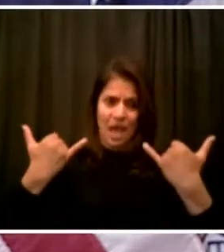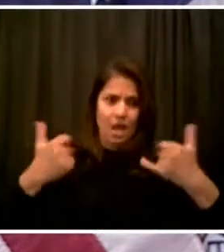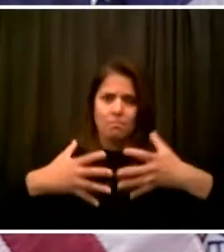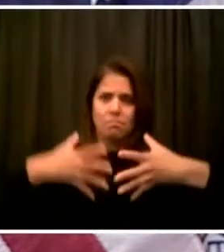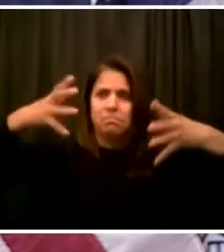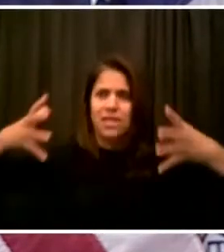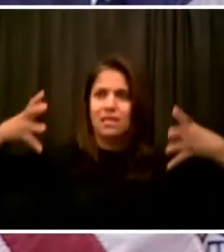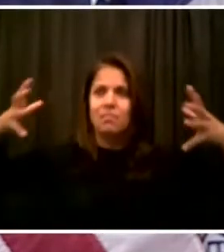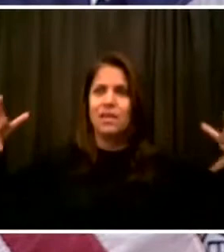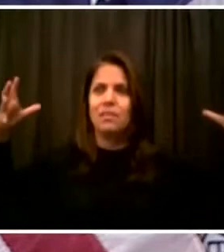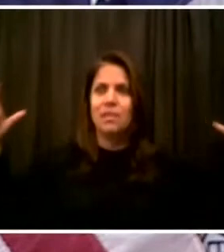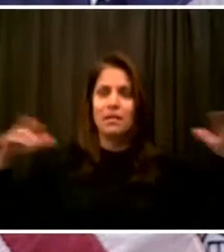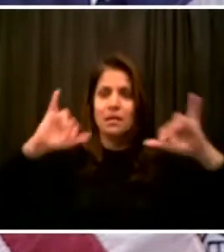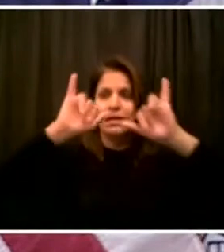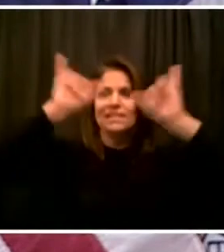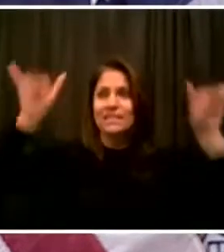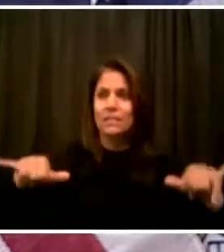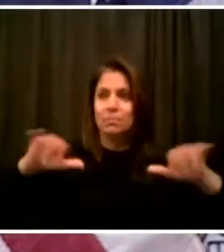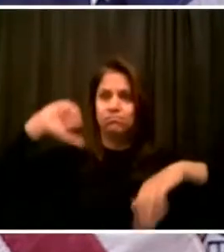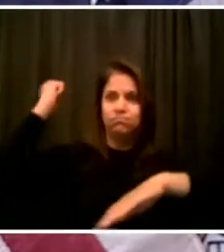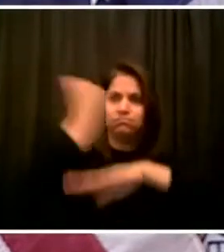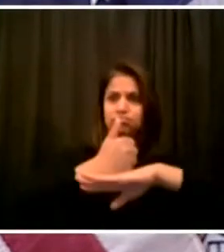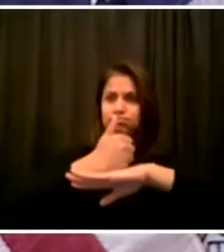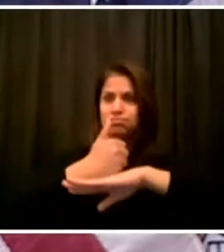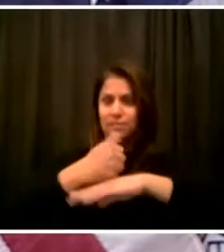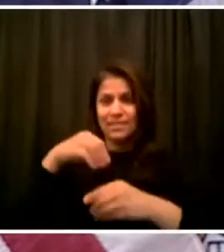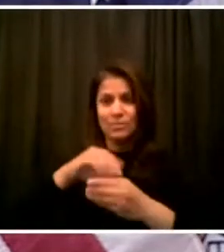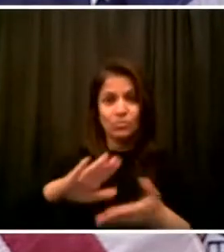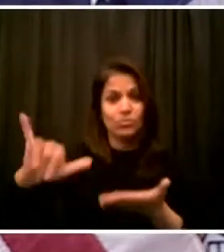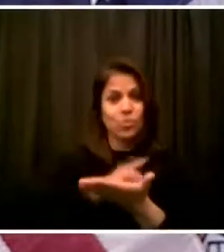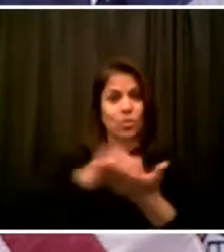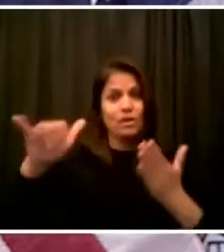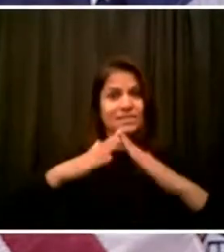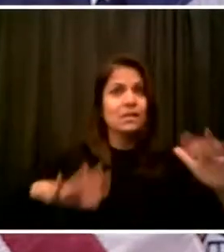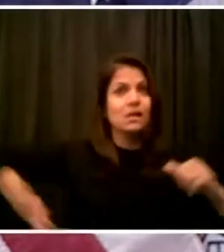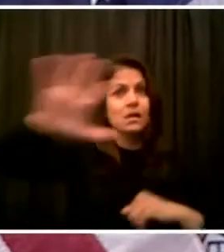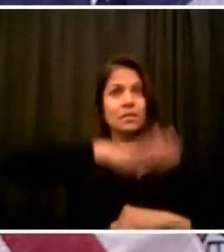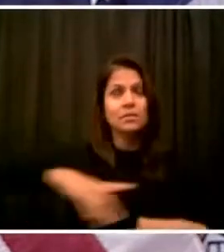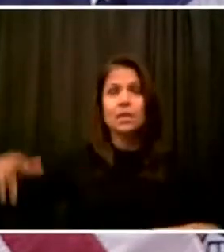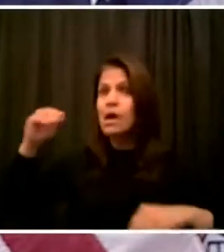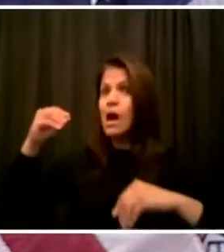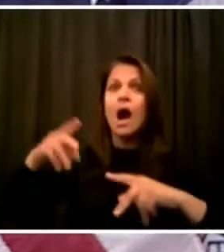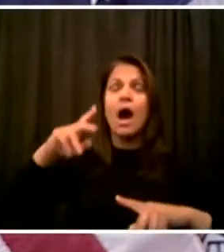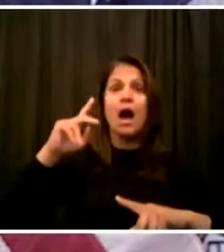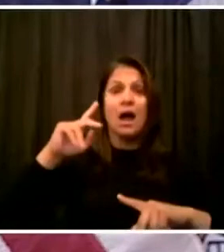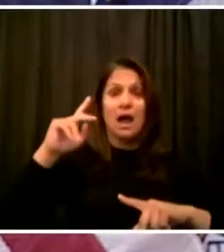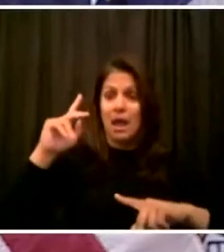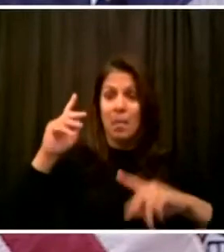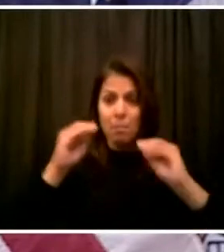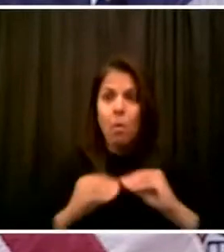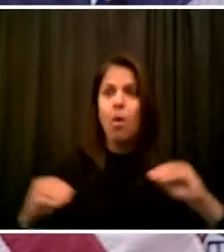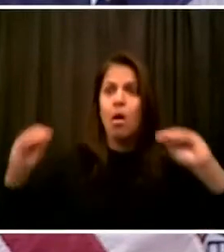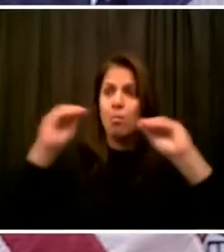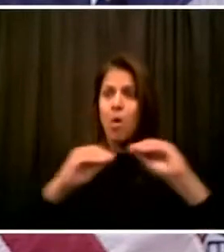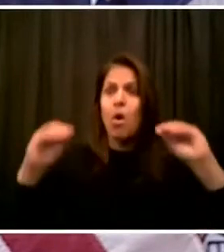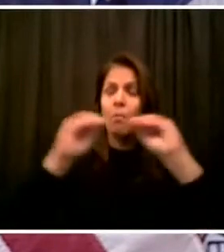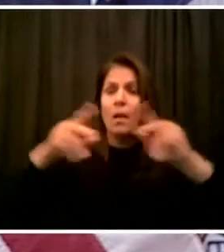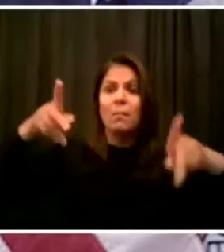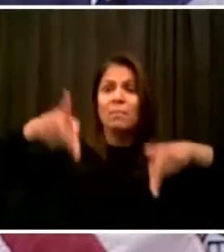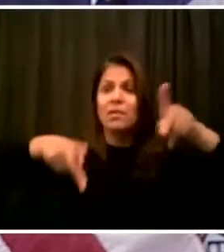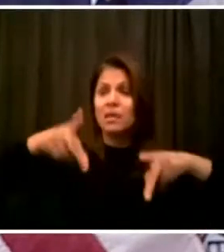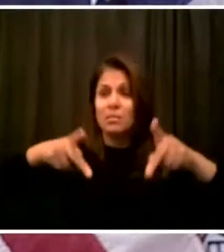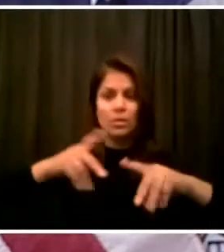about the number of people unemployed and people who don't have a livelihood to pay for food with. So I need this program to grow and grow